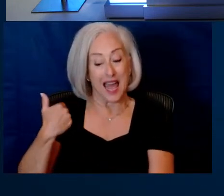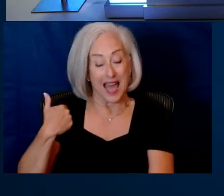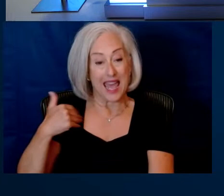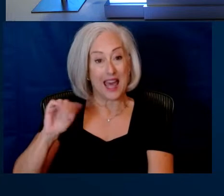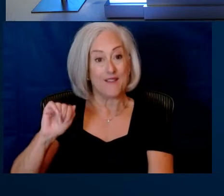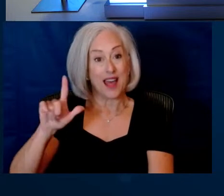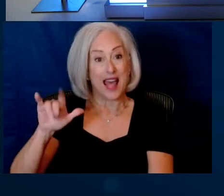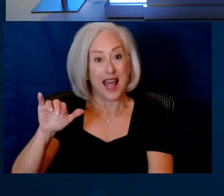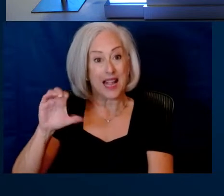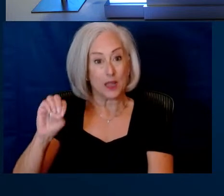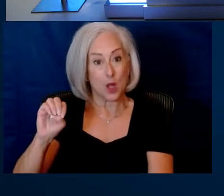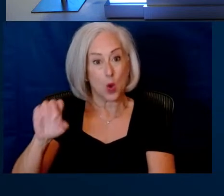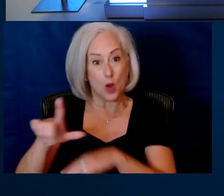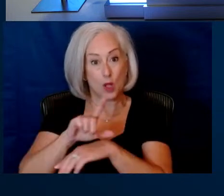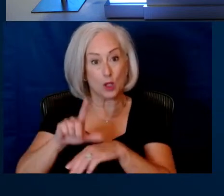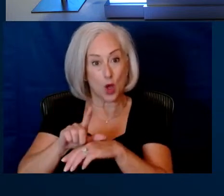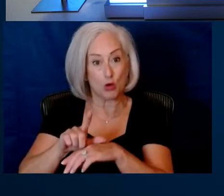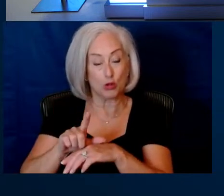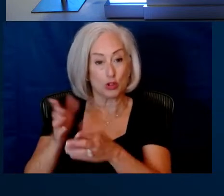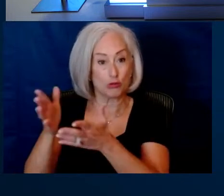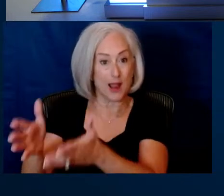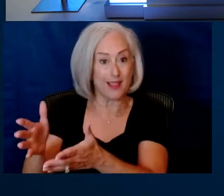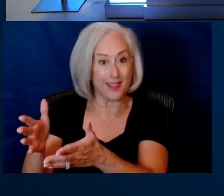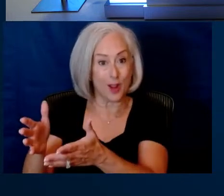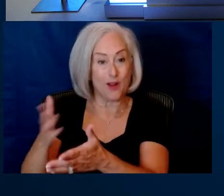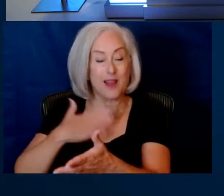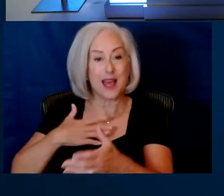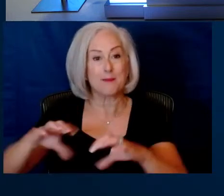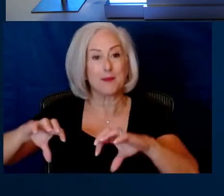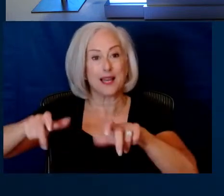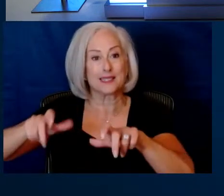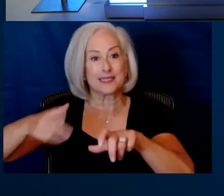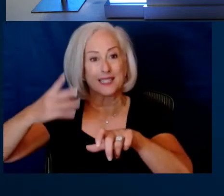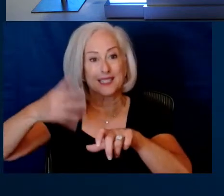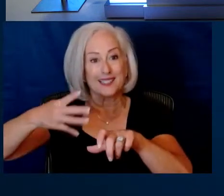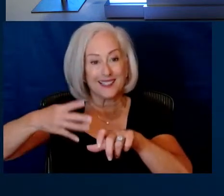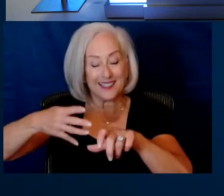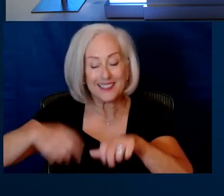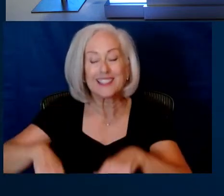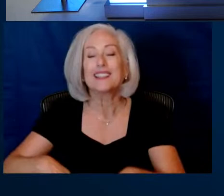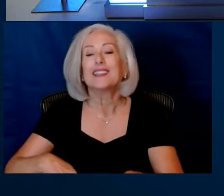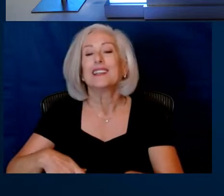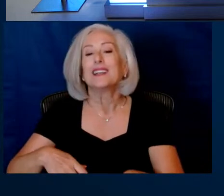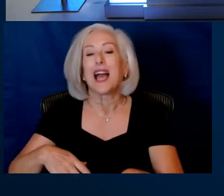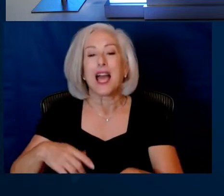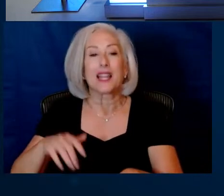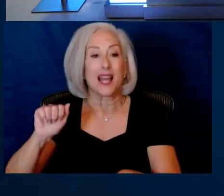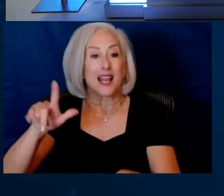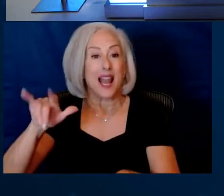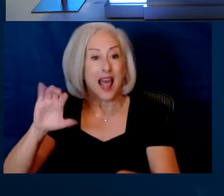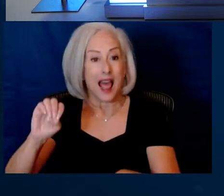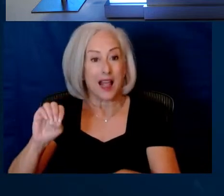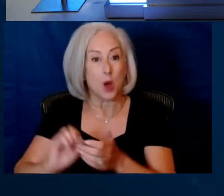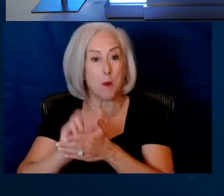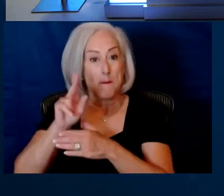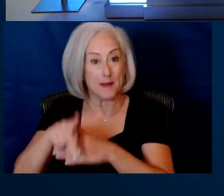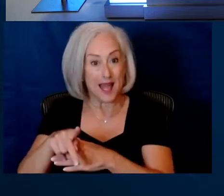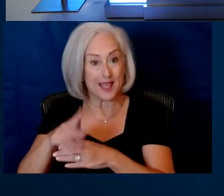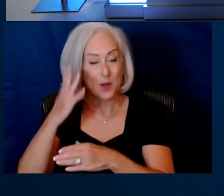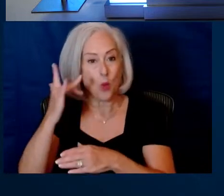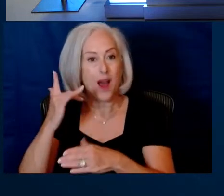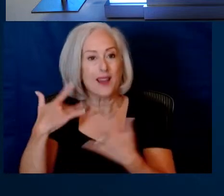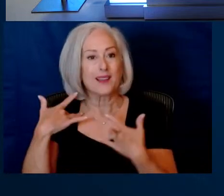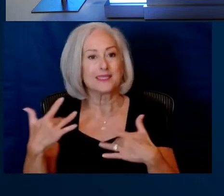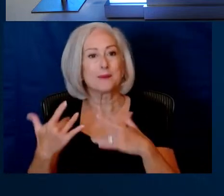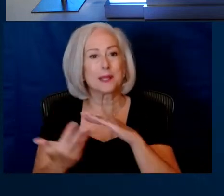kitchen sink. I keep an aloe plant too because I burn myself a lot when I'm cooking. And she says she uses it for burns when she's cooking too. Is that pretty effective?